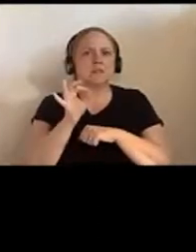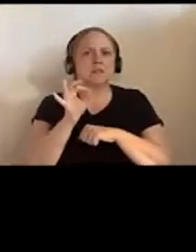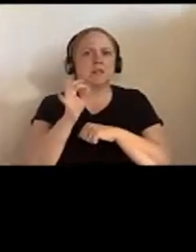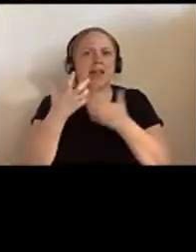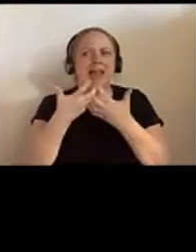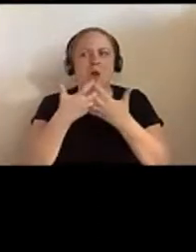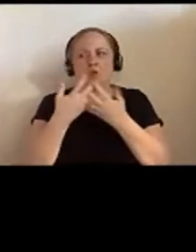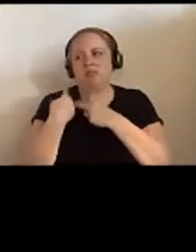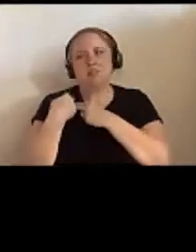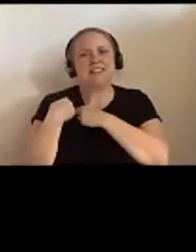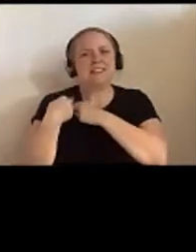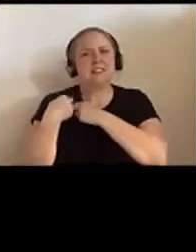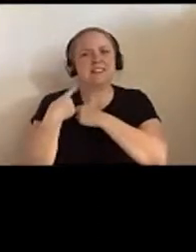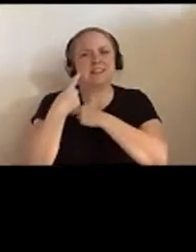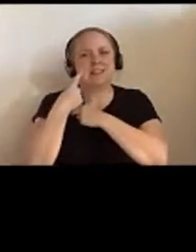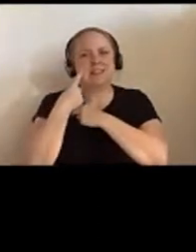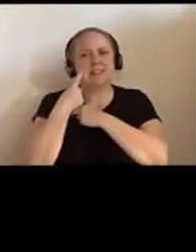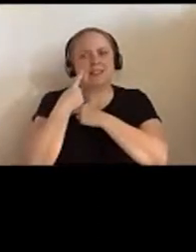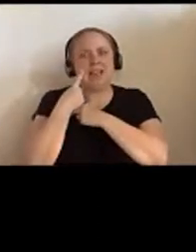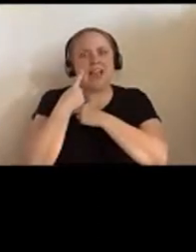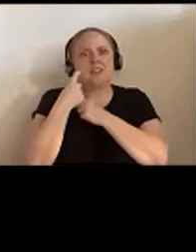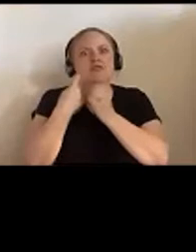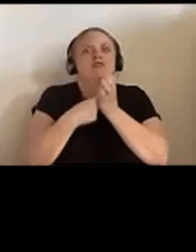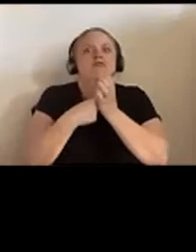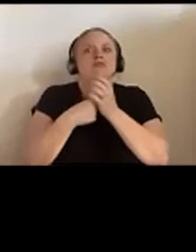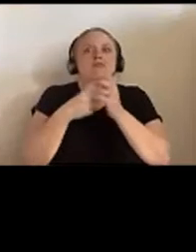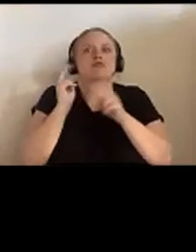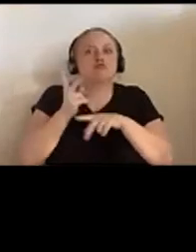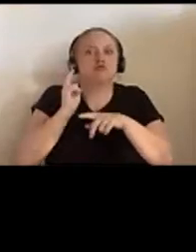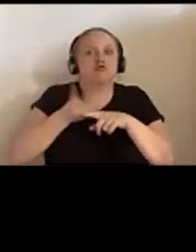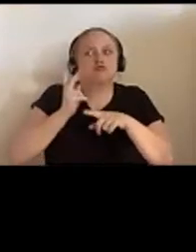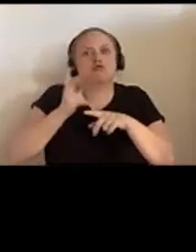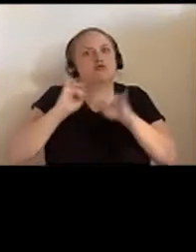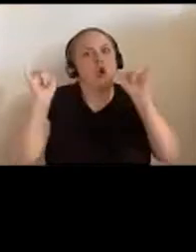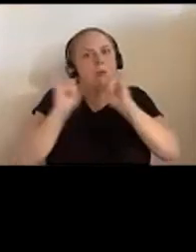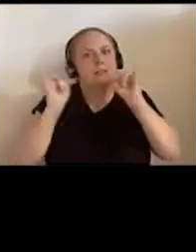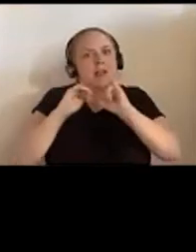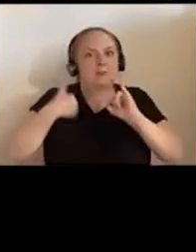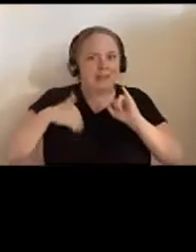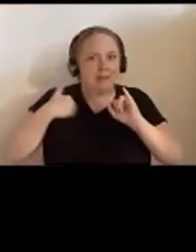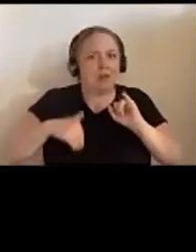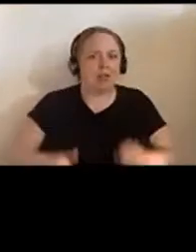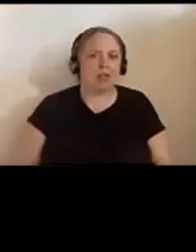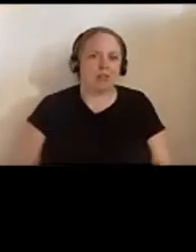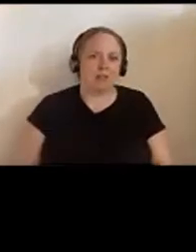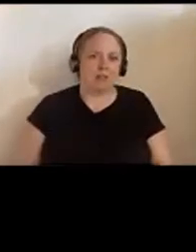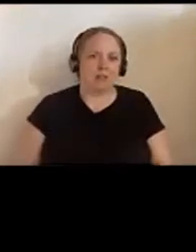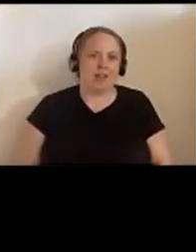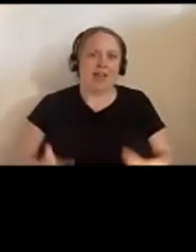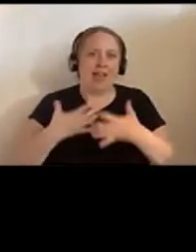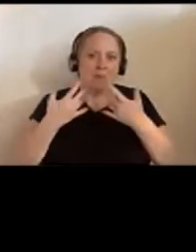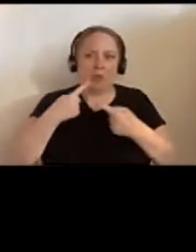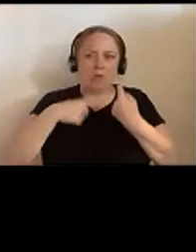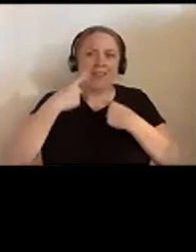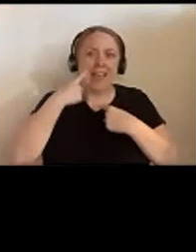representation can re-traumatize people, and how much we can and should be expected